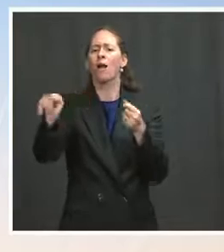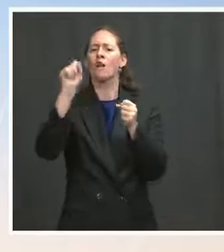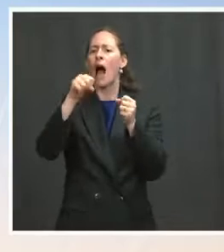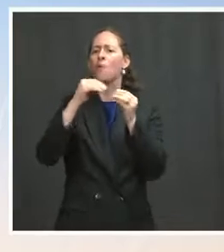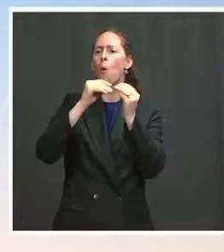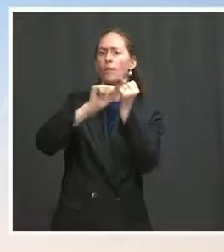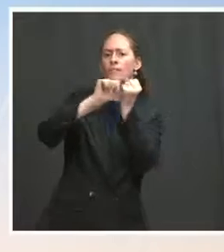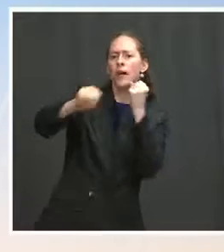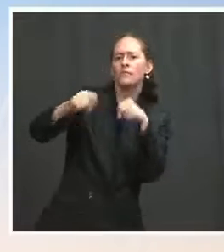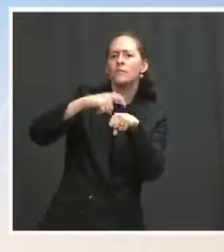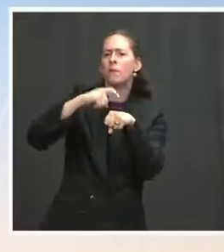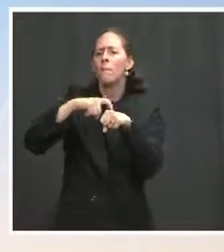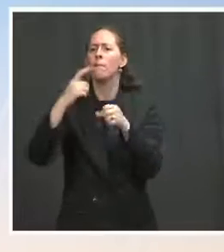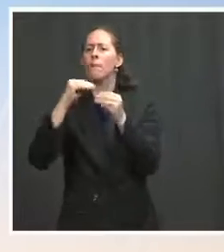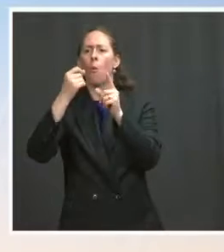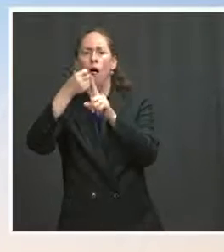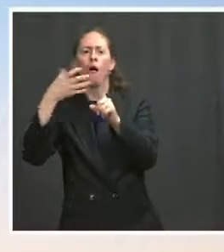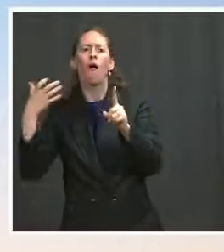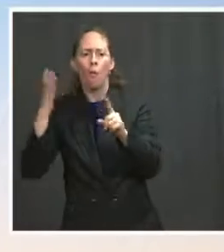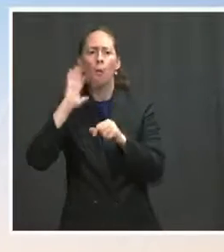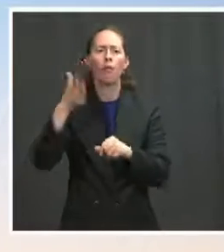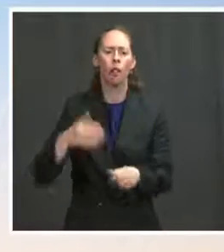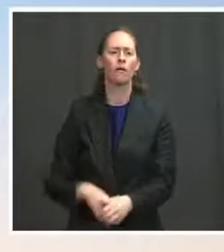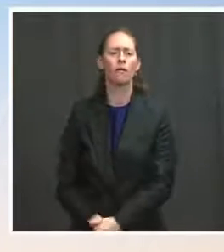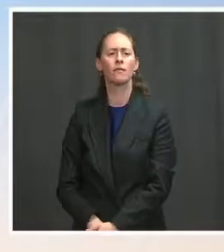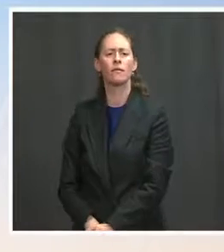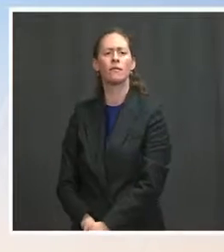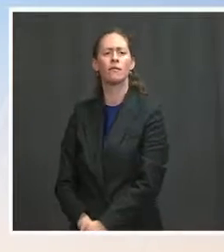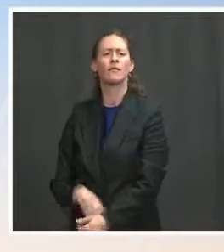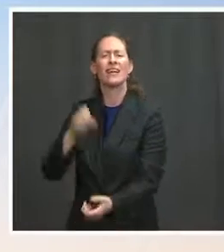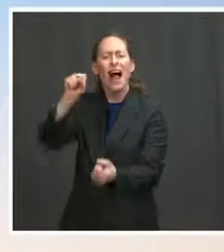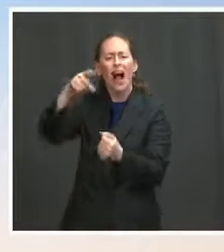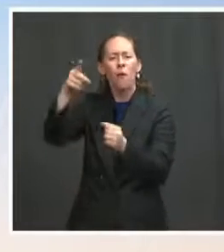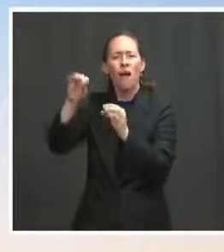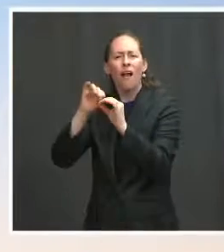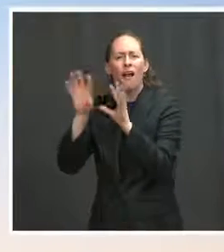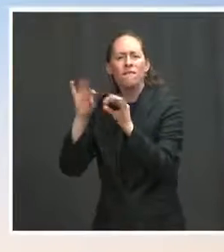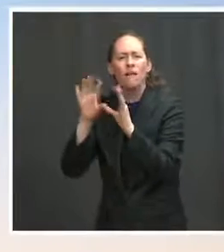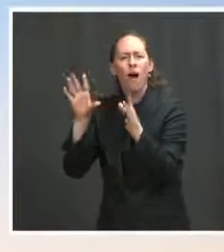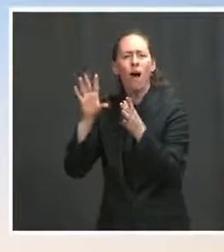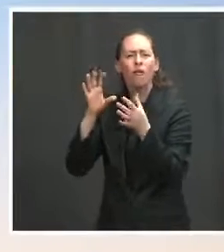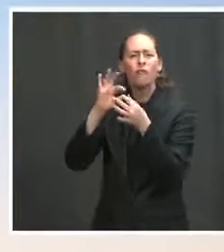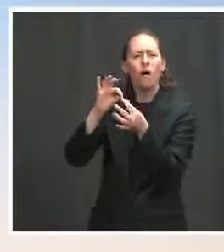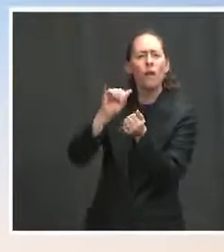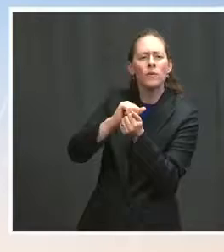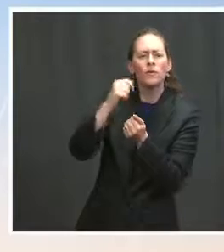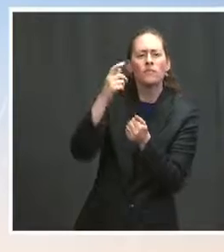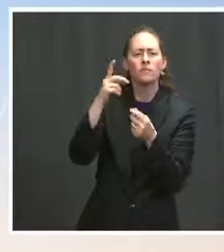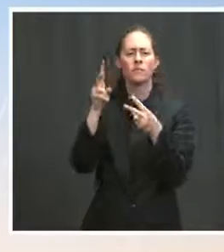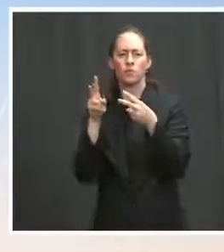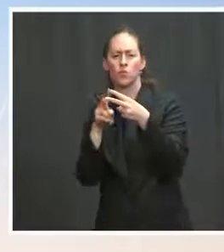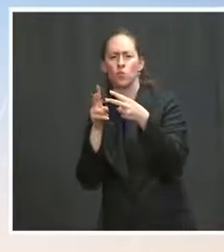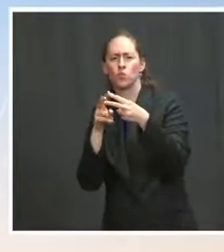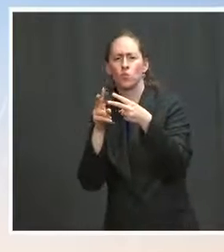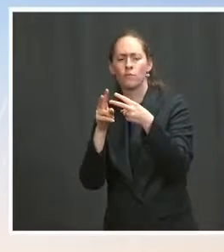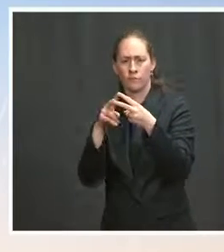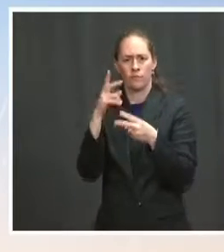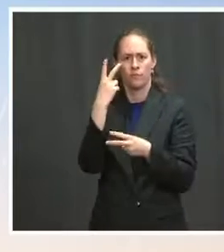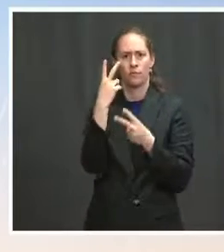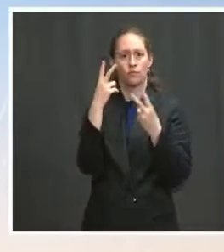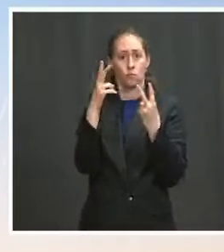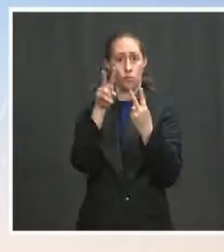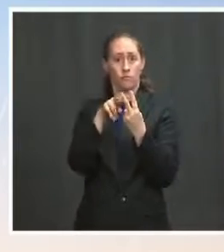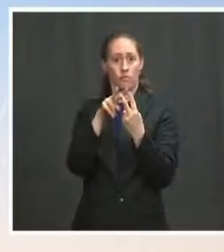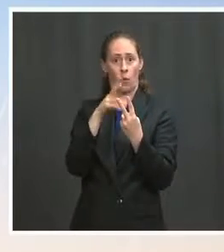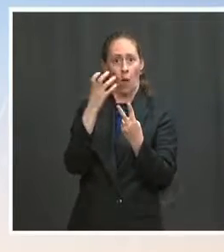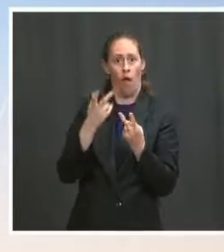if you could just follow up and maybe clarify when the president's talking about doing these 2 pieces of legislation in tandem. Is he going to